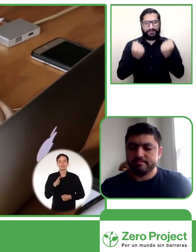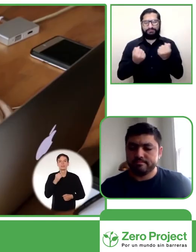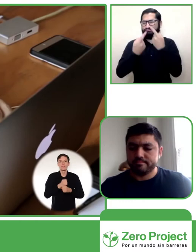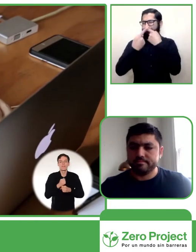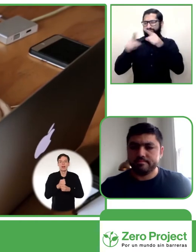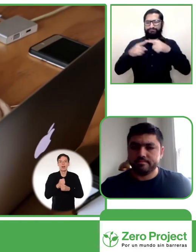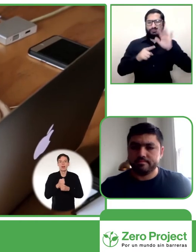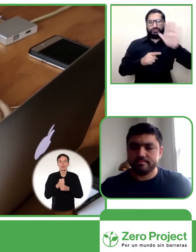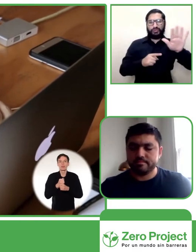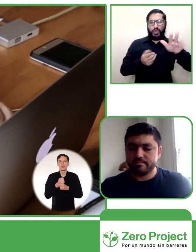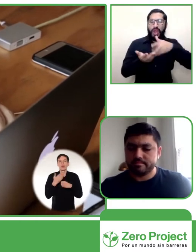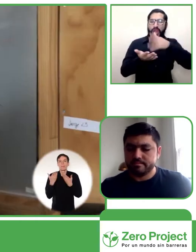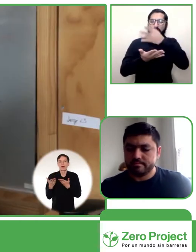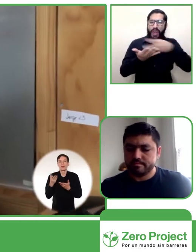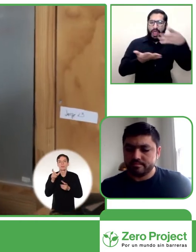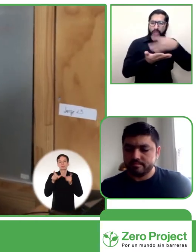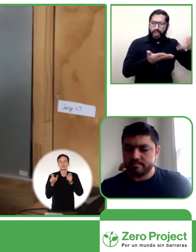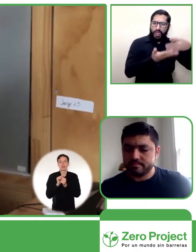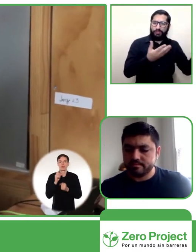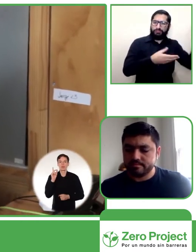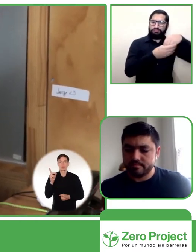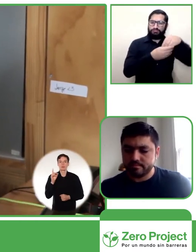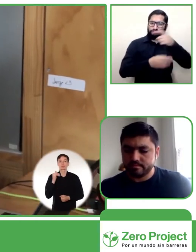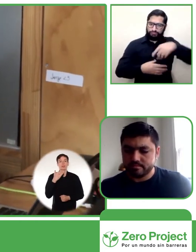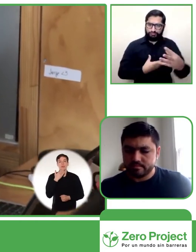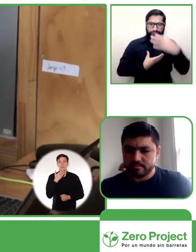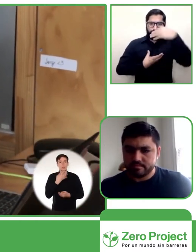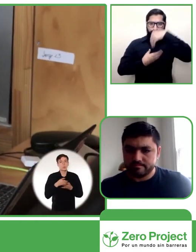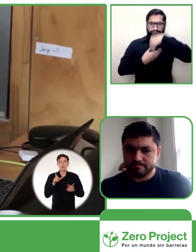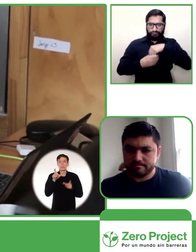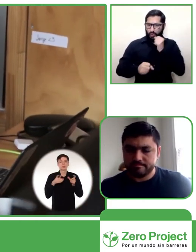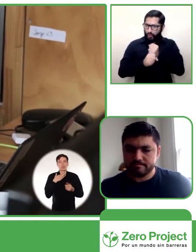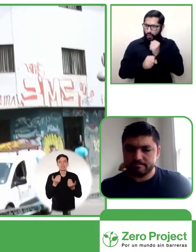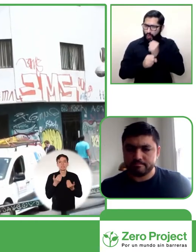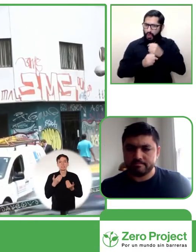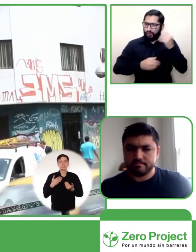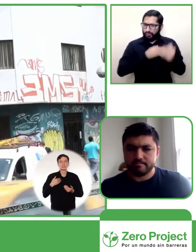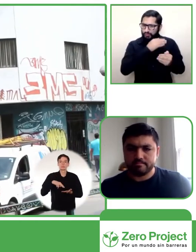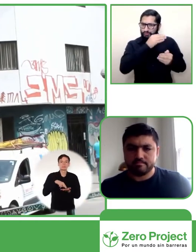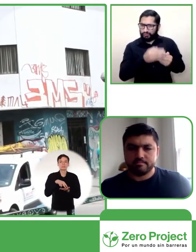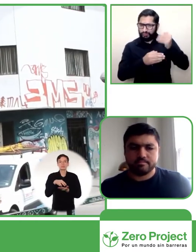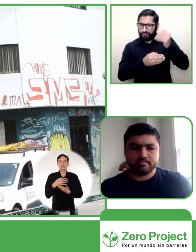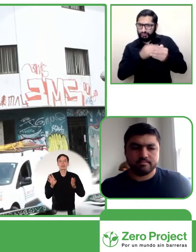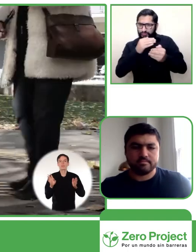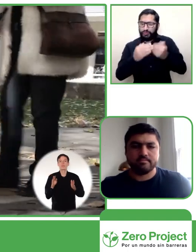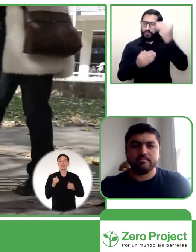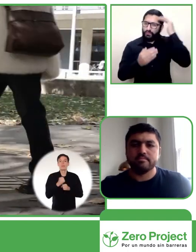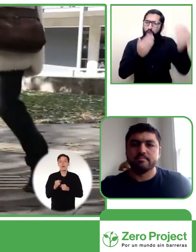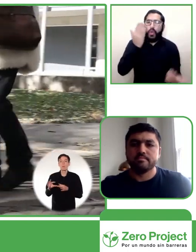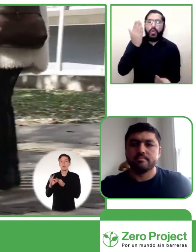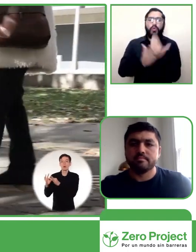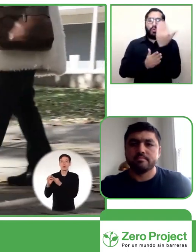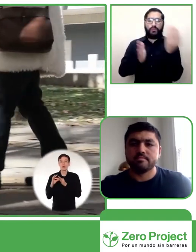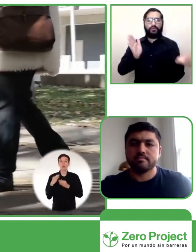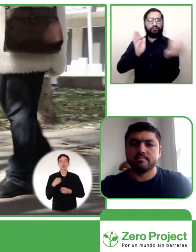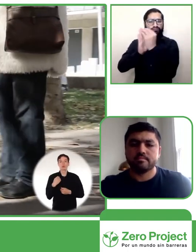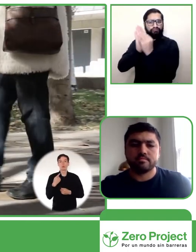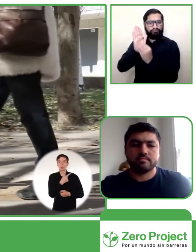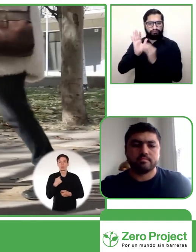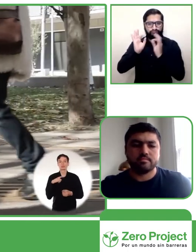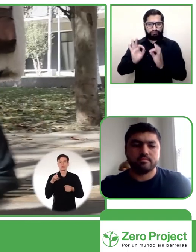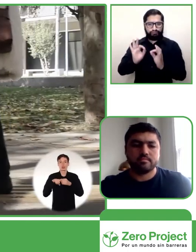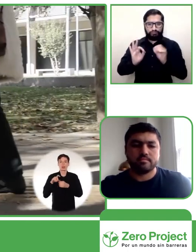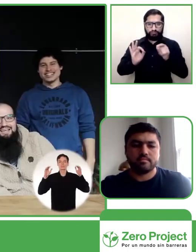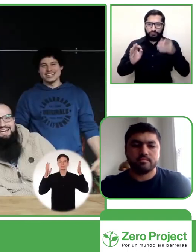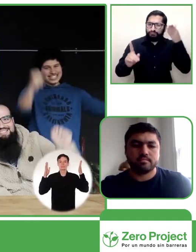very completely accessible way. Our team continues to work every day, adding new and better functionalities to improve